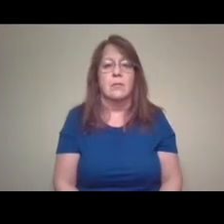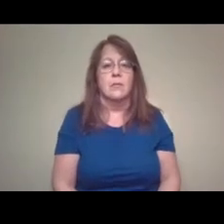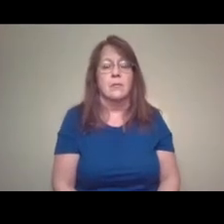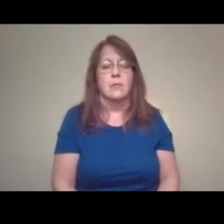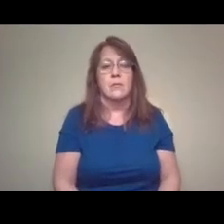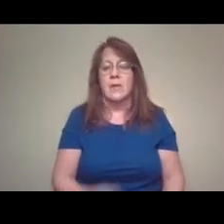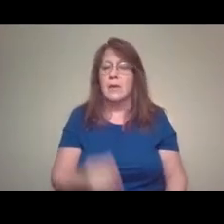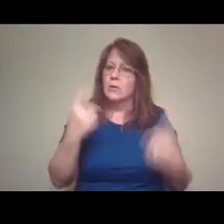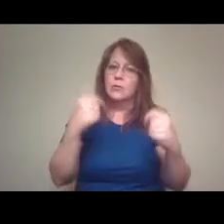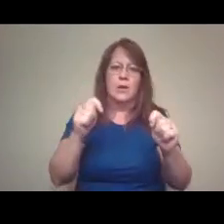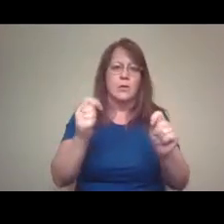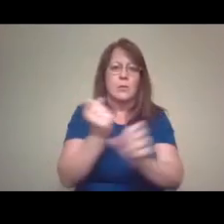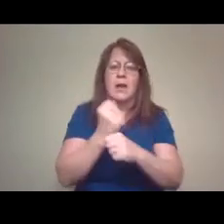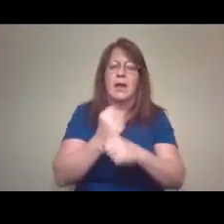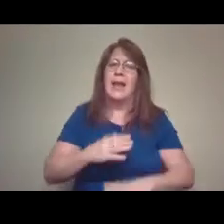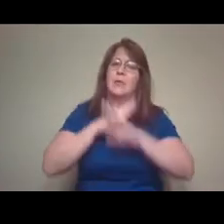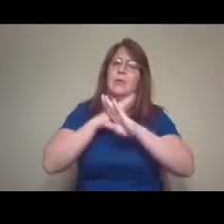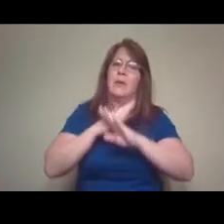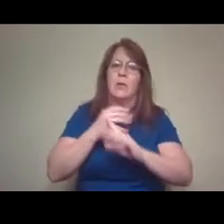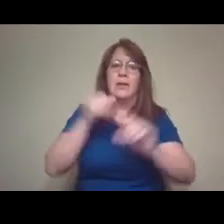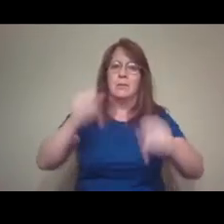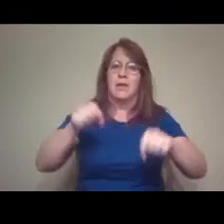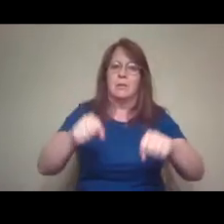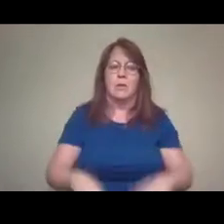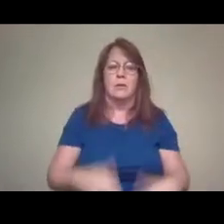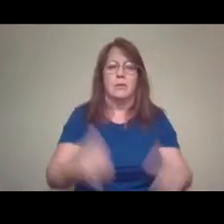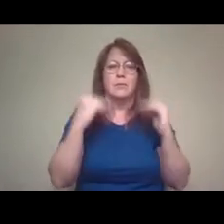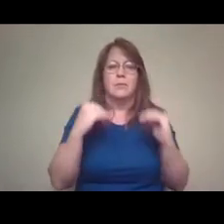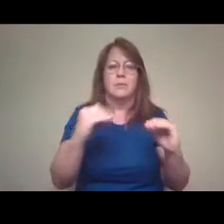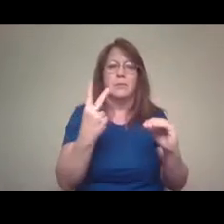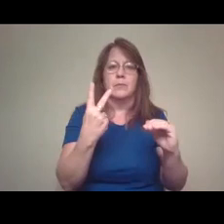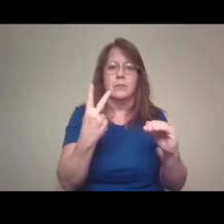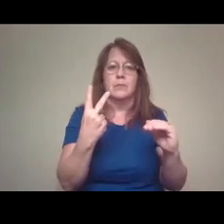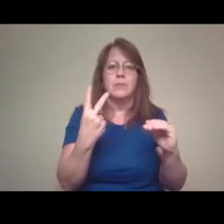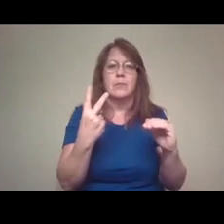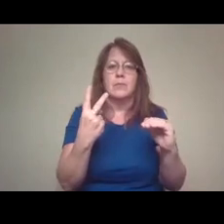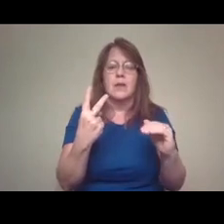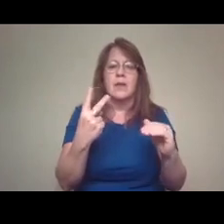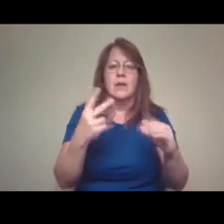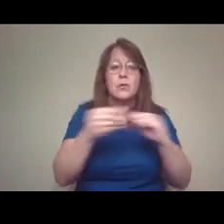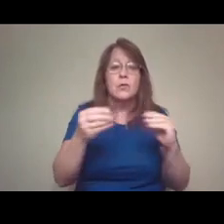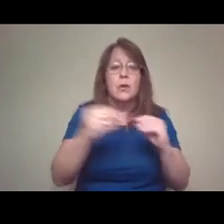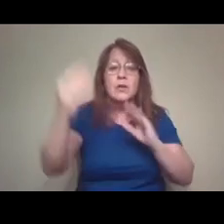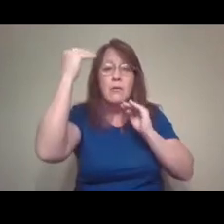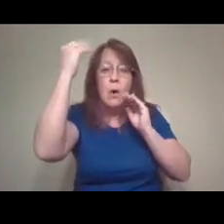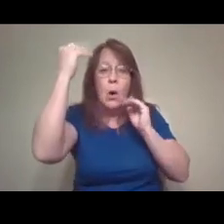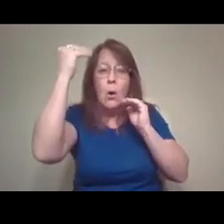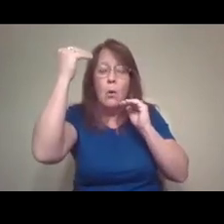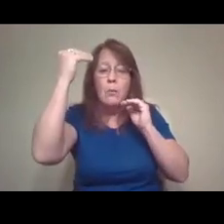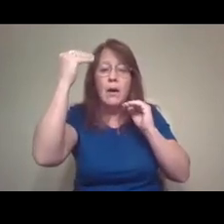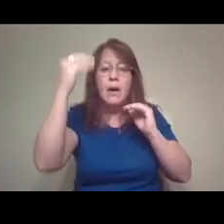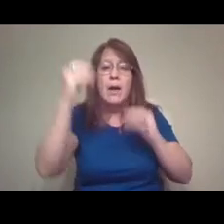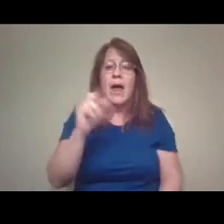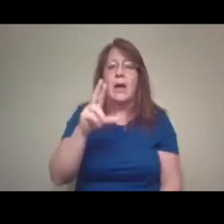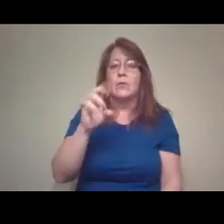preventable as possible. The second main point is on stories of hope and resilience. The vast majority of people